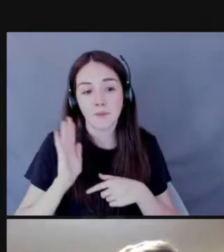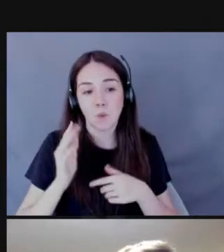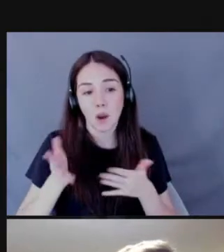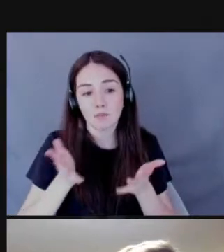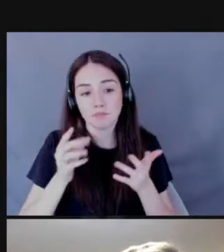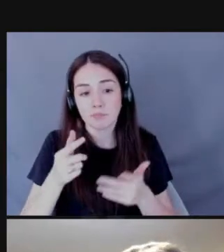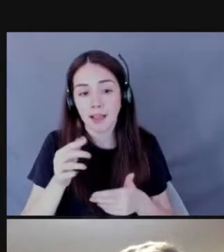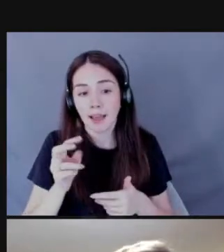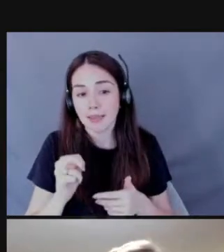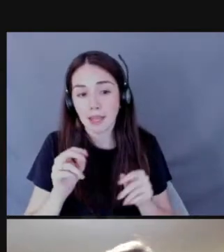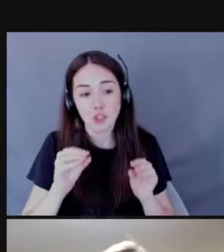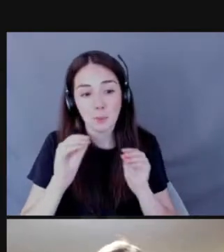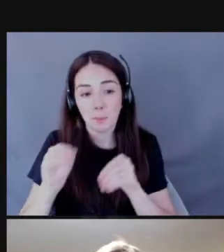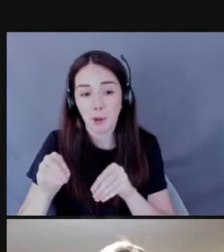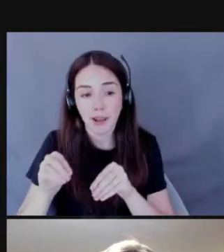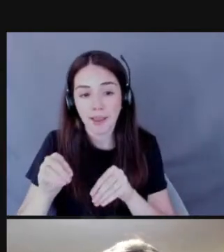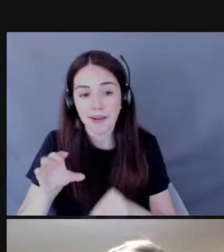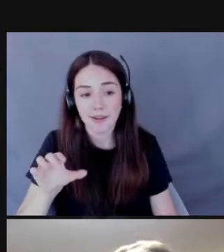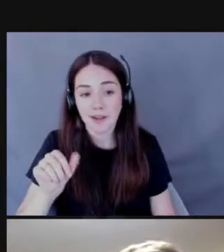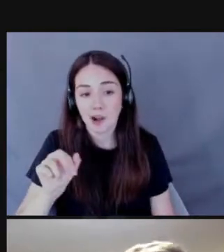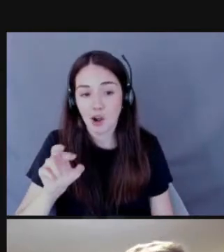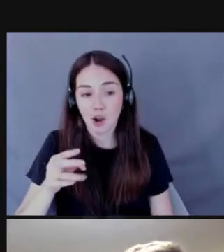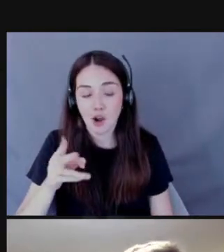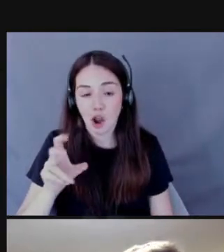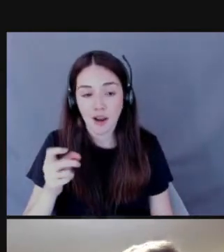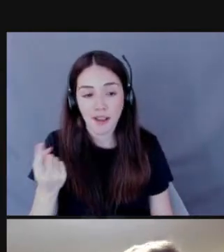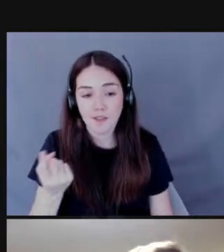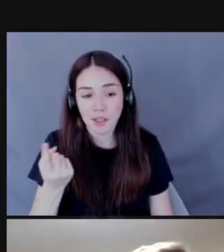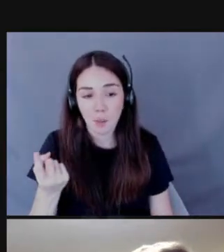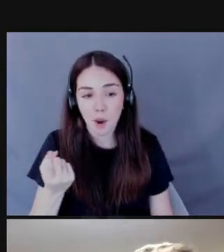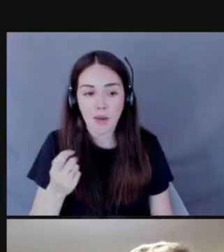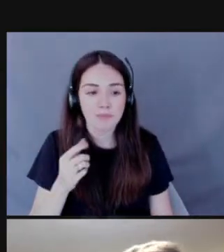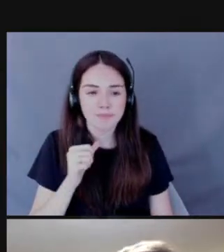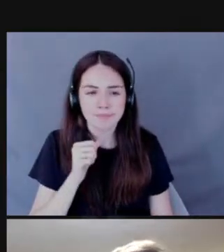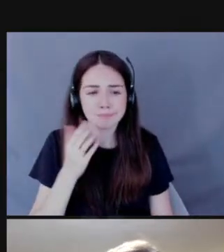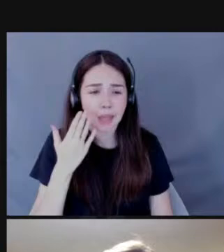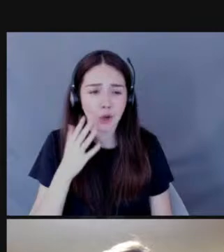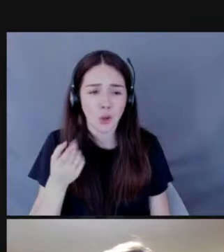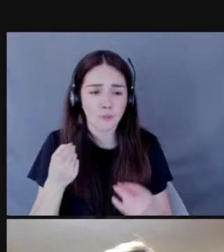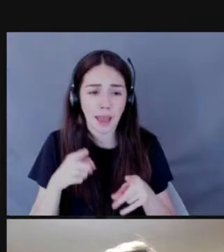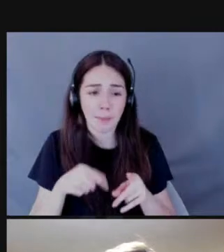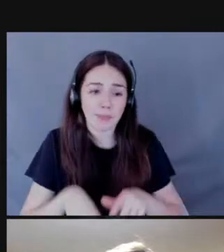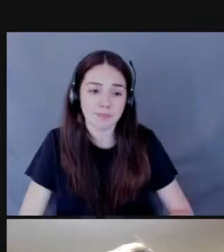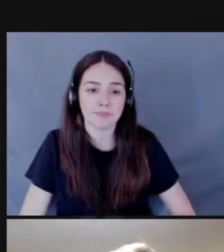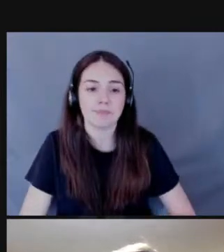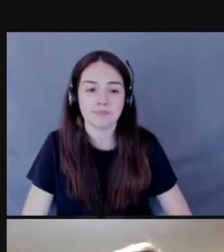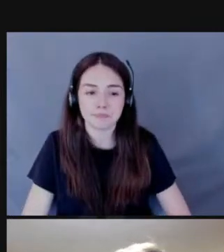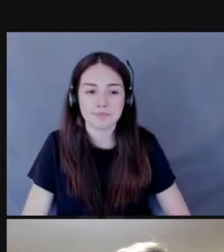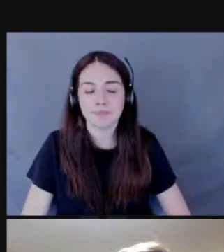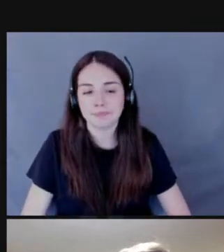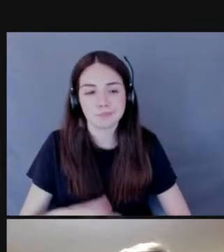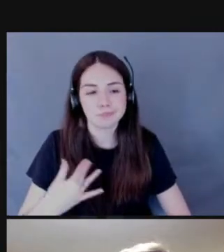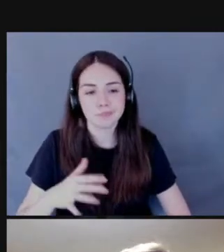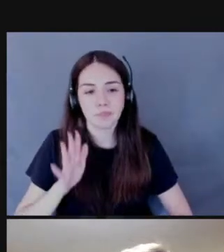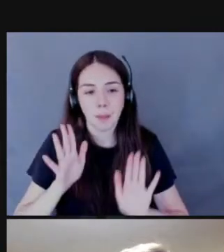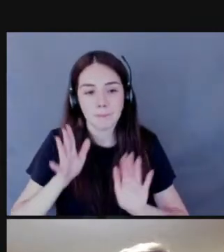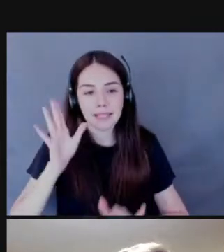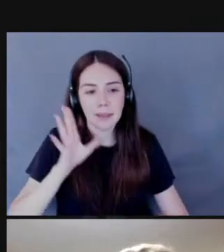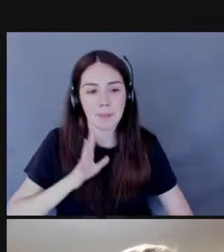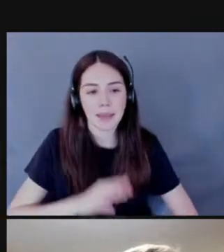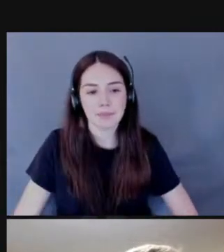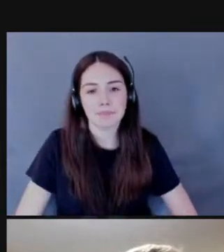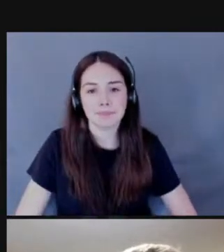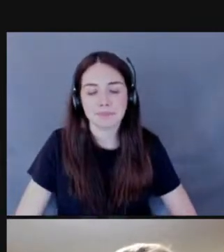stuff in an archive somewhere. I don't know that ever happened, but what a man.